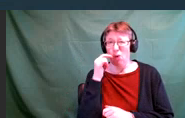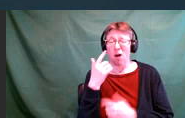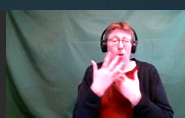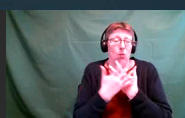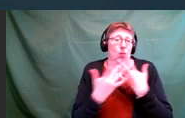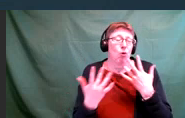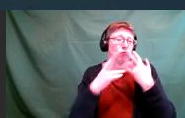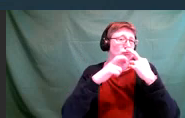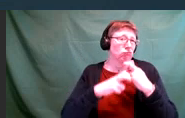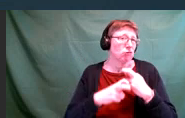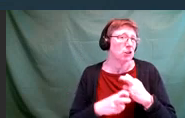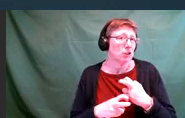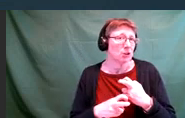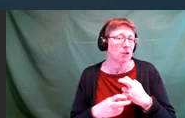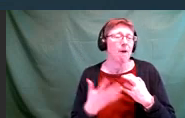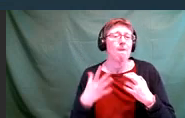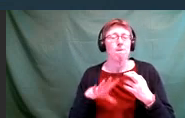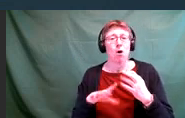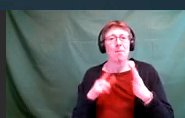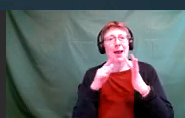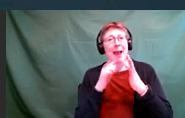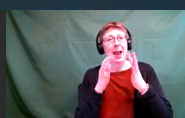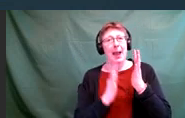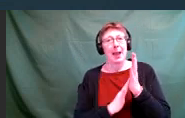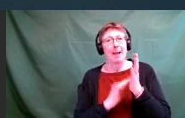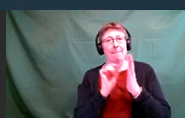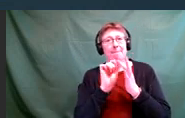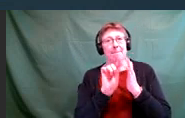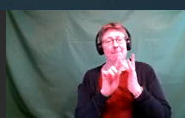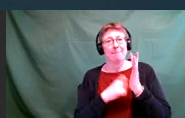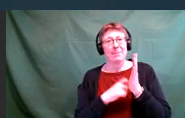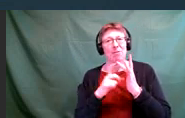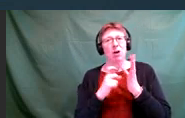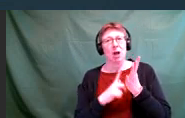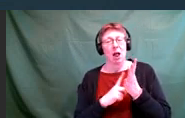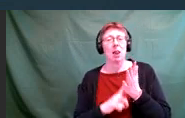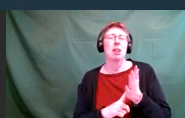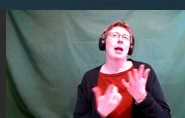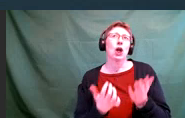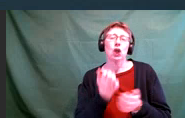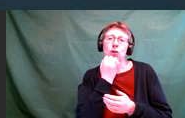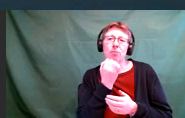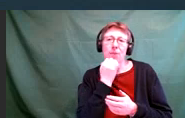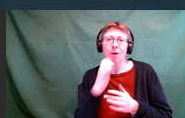done on this from an empirical, numerical point of view, trying to